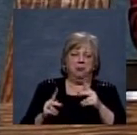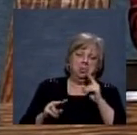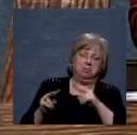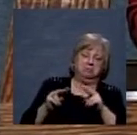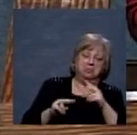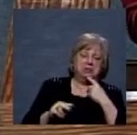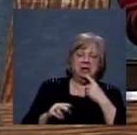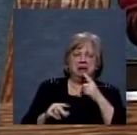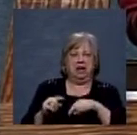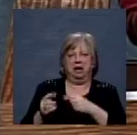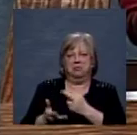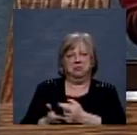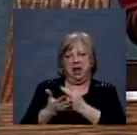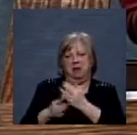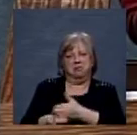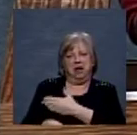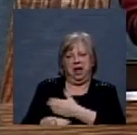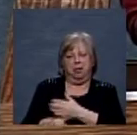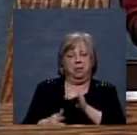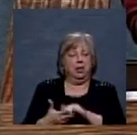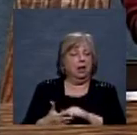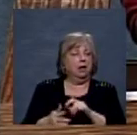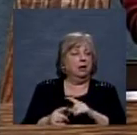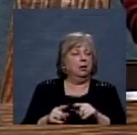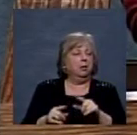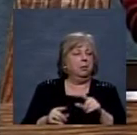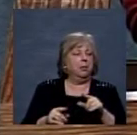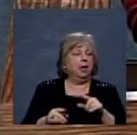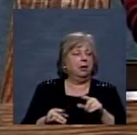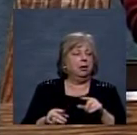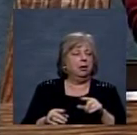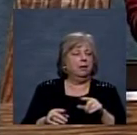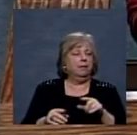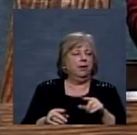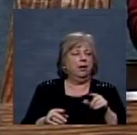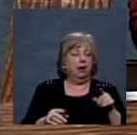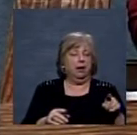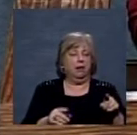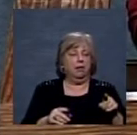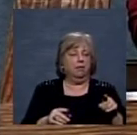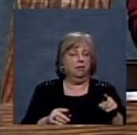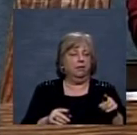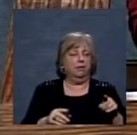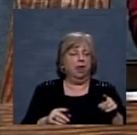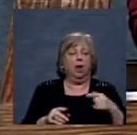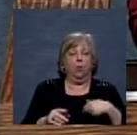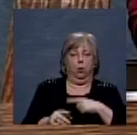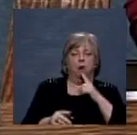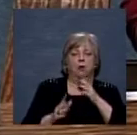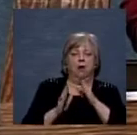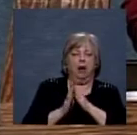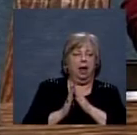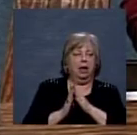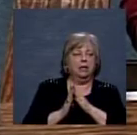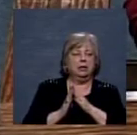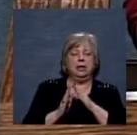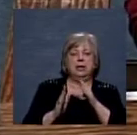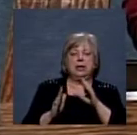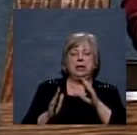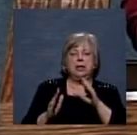know why, but LNA is requesting the city directors to compel slumlords